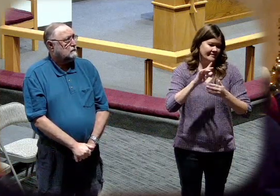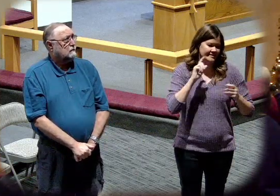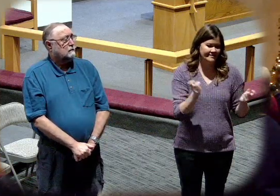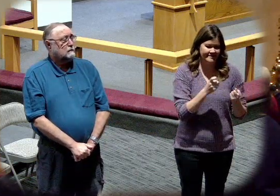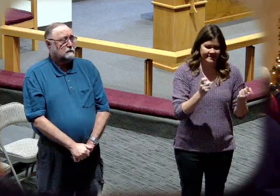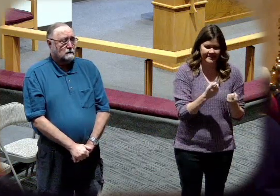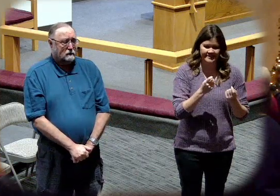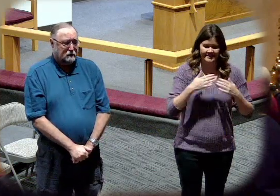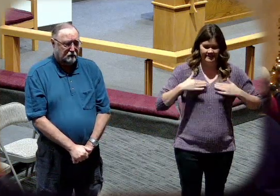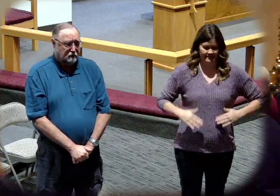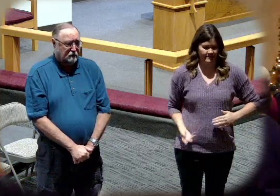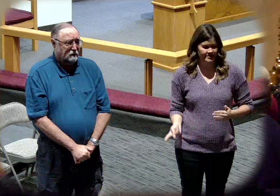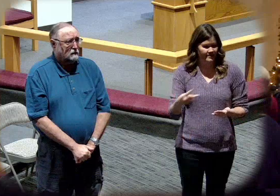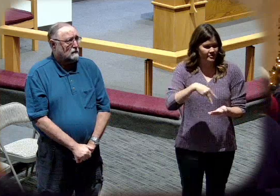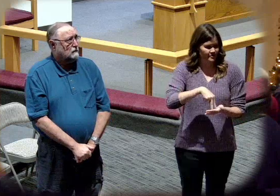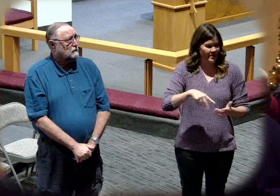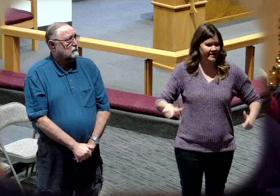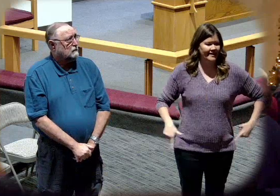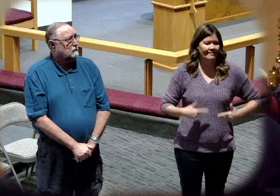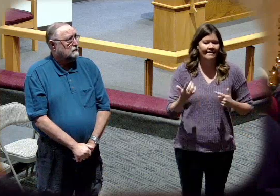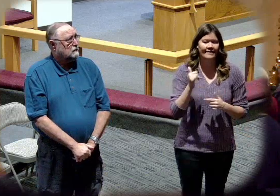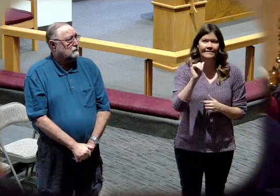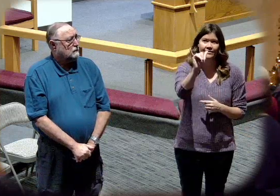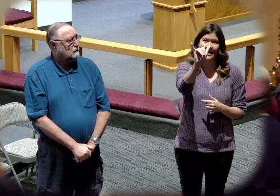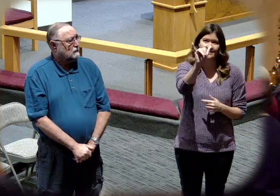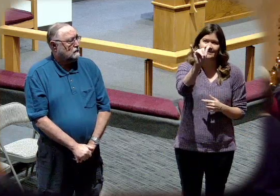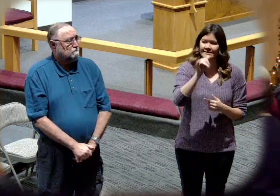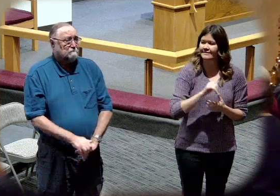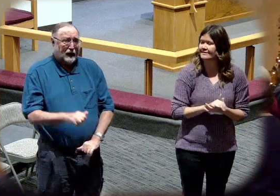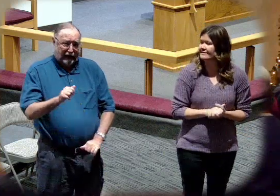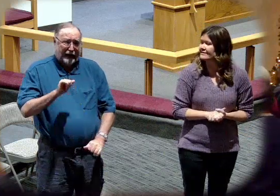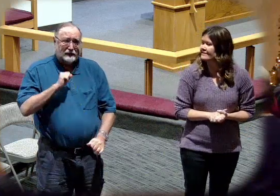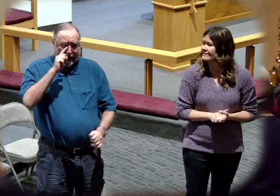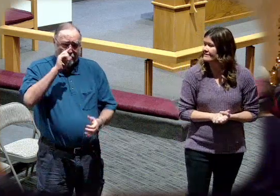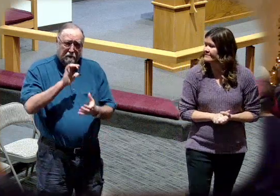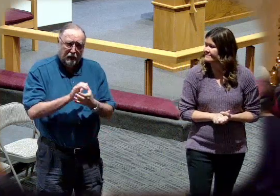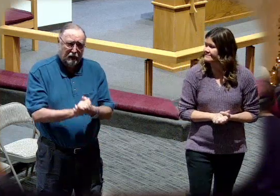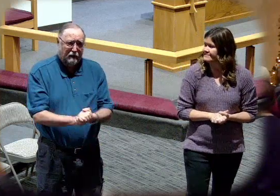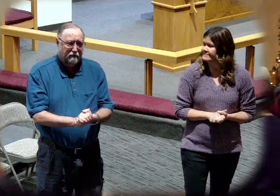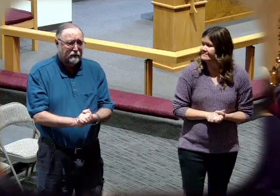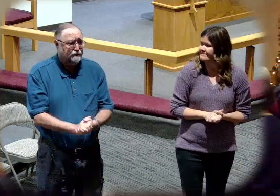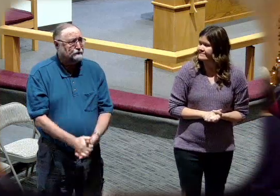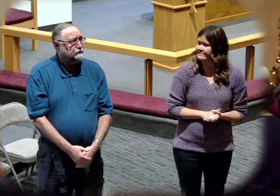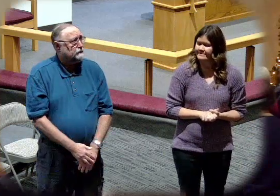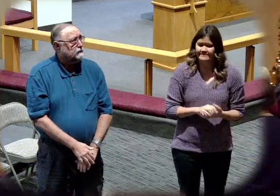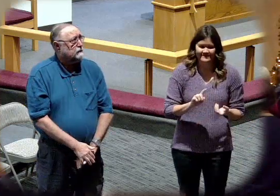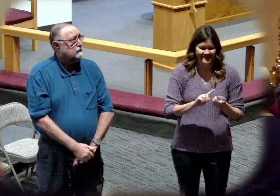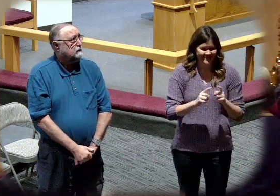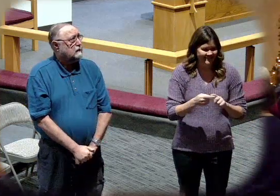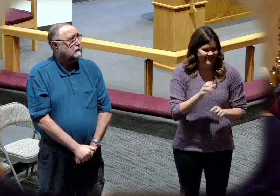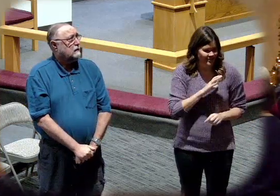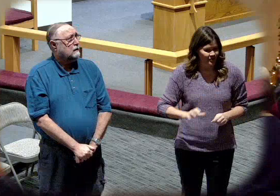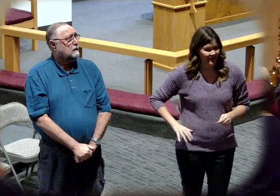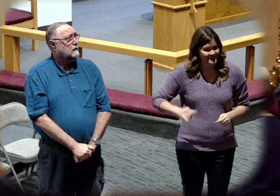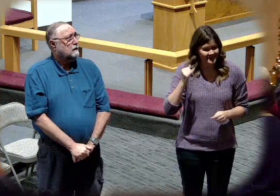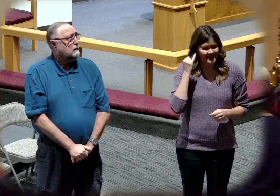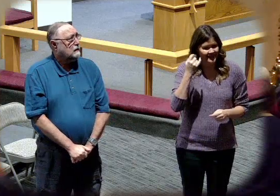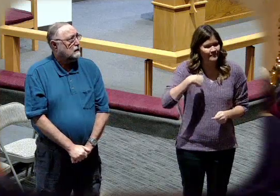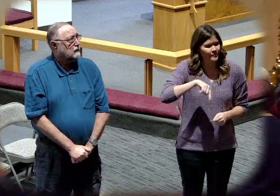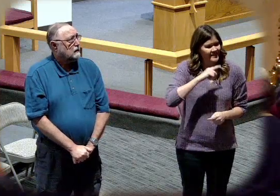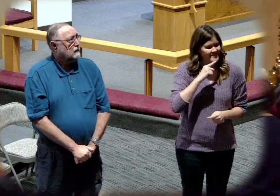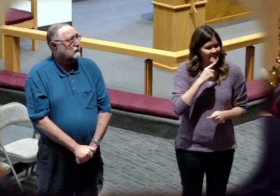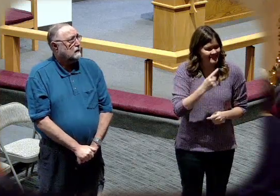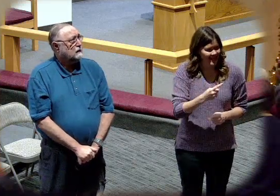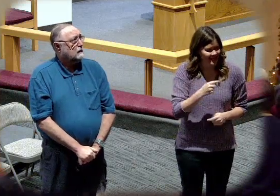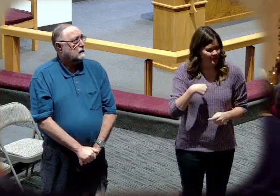the resurrection of the body, and the life everlasting? Yes, I believe. Friends in Christ, if we say we have no sin,